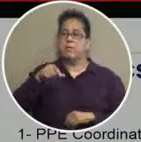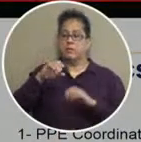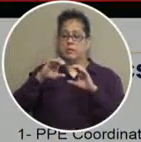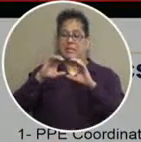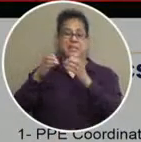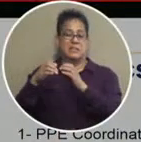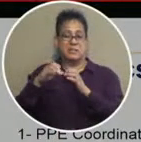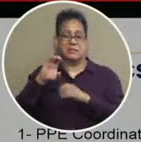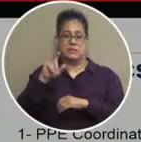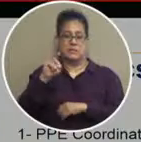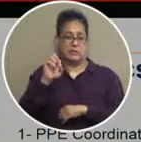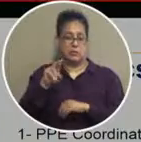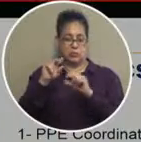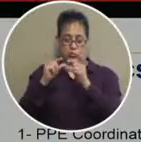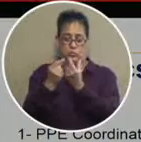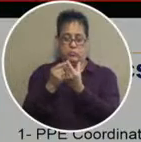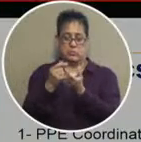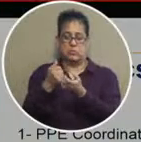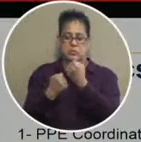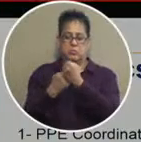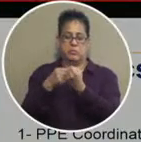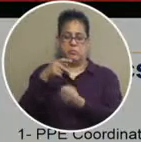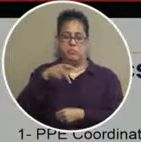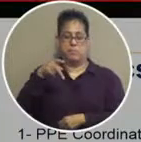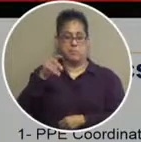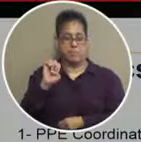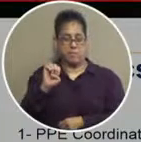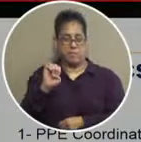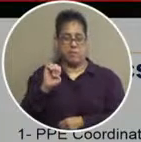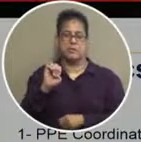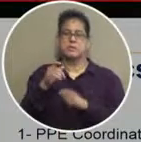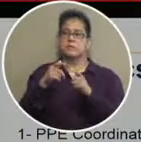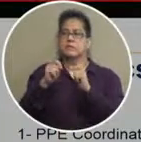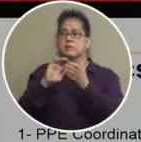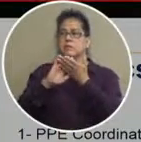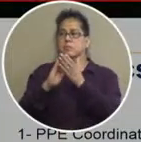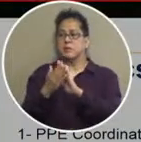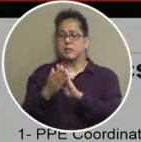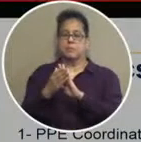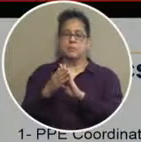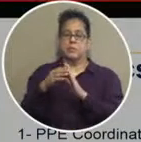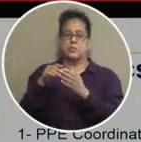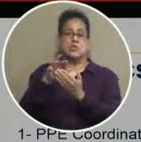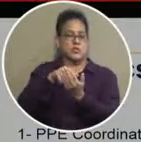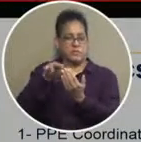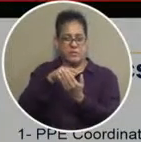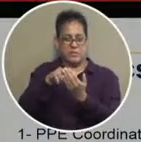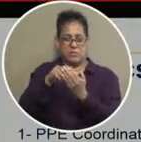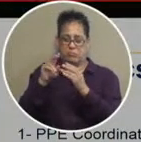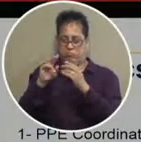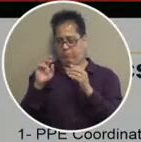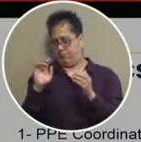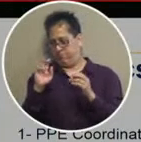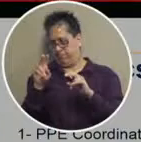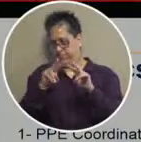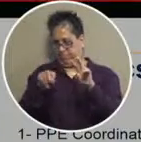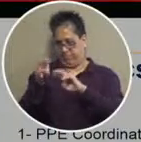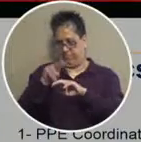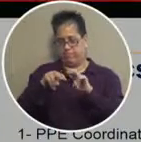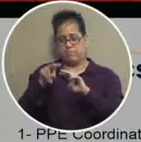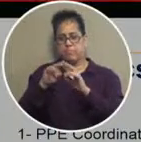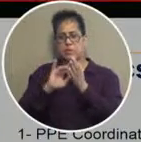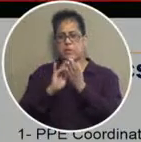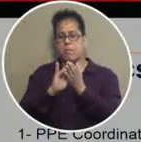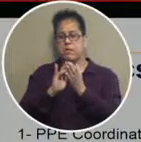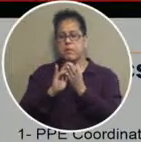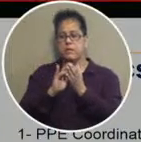group supporting the PPE efforts. It quickly developed and disseminated a survey to assess the impact of COVID-19 on the medical